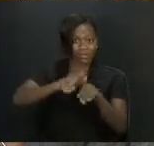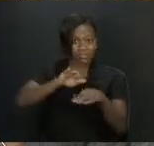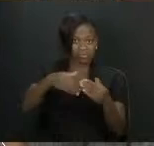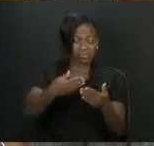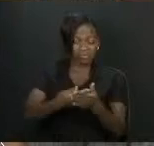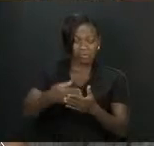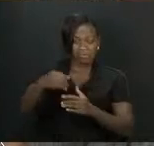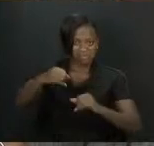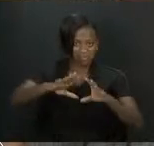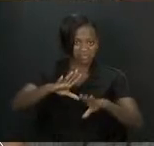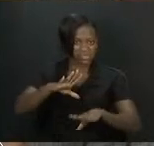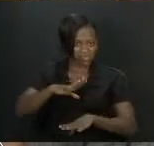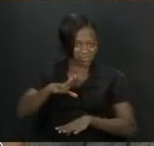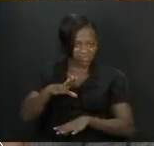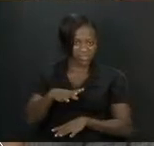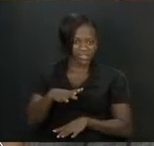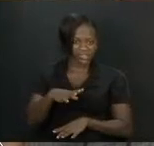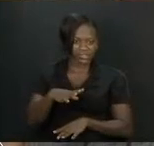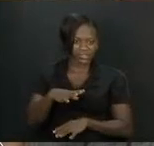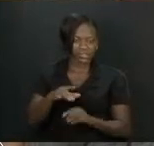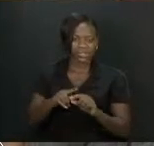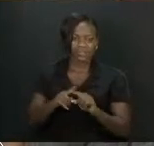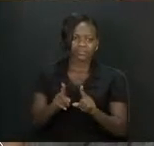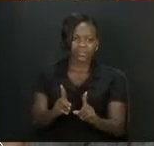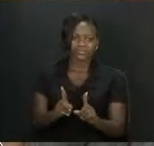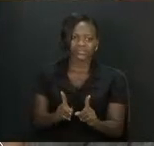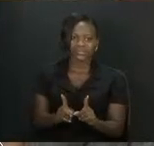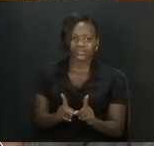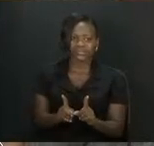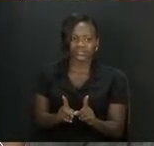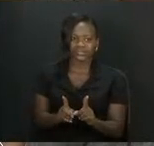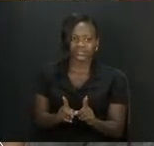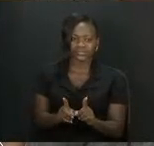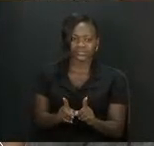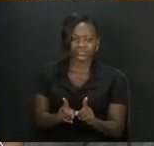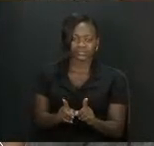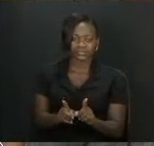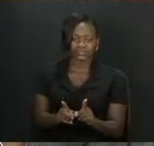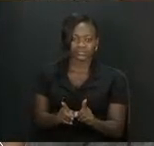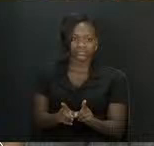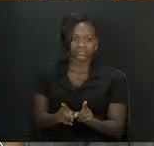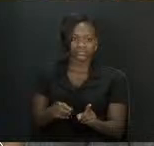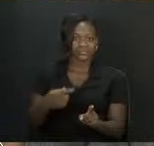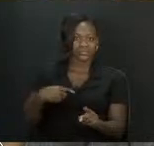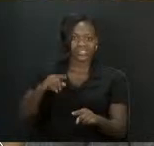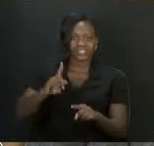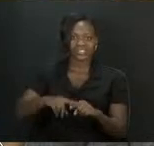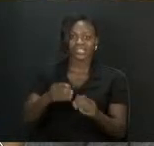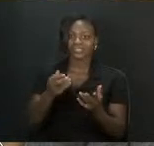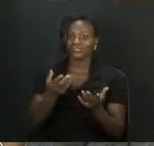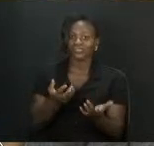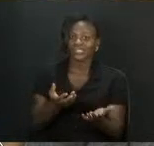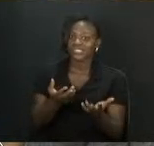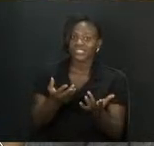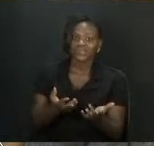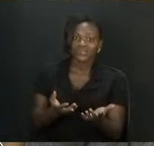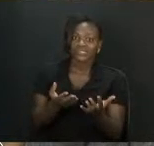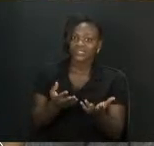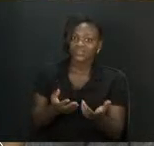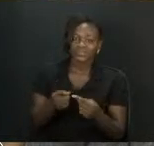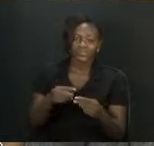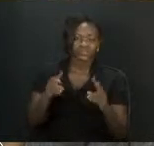are okay, but, Mr. Speaker, we cannot be delaying on these matters. We need